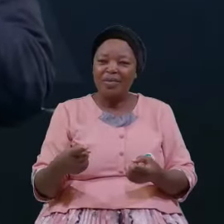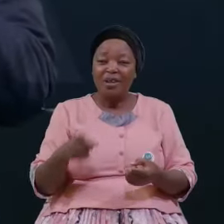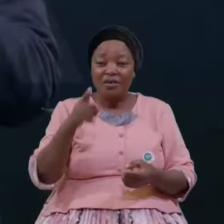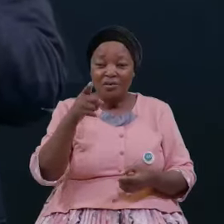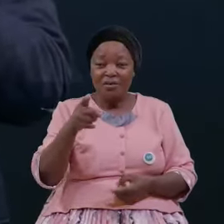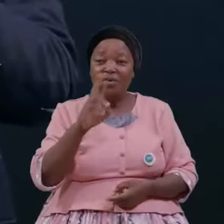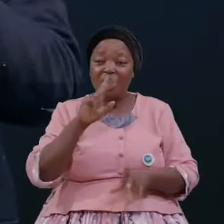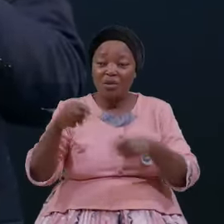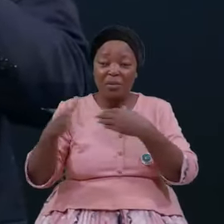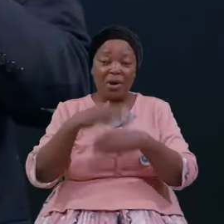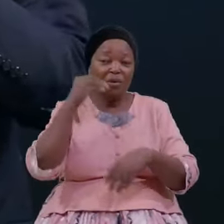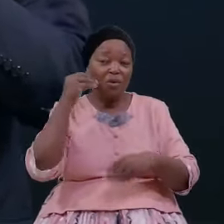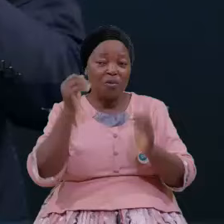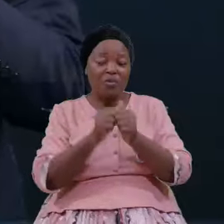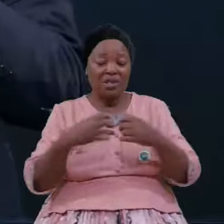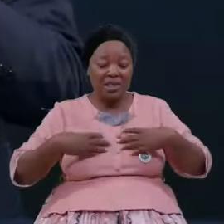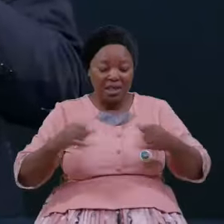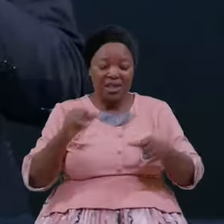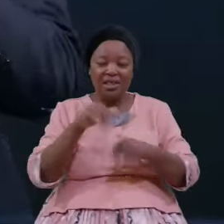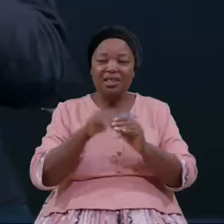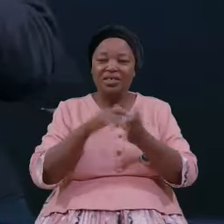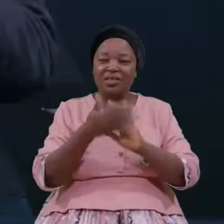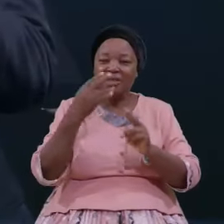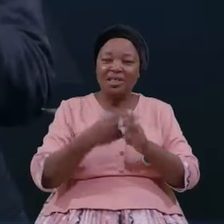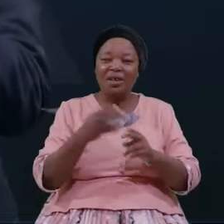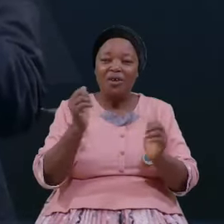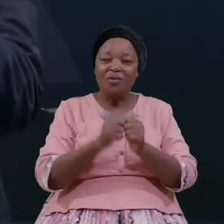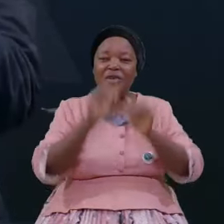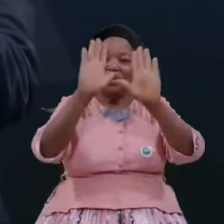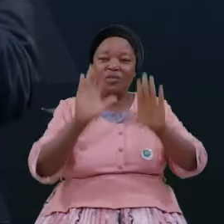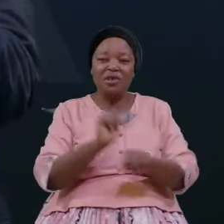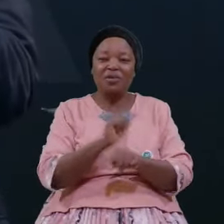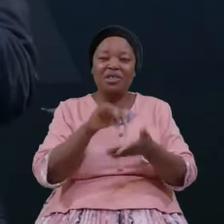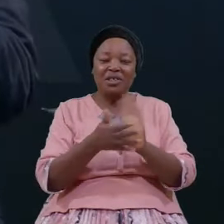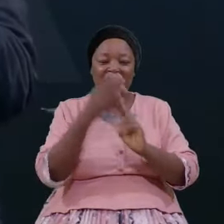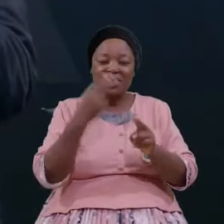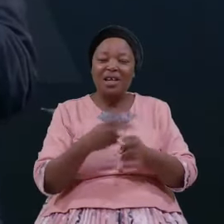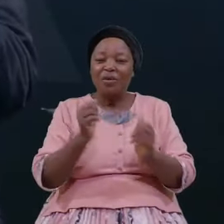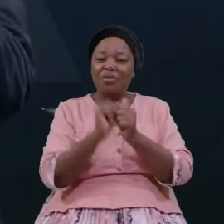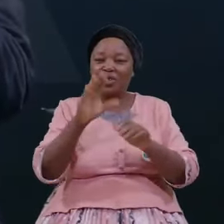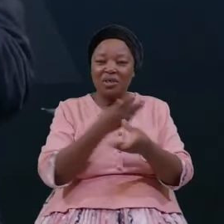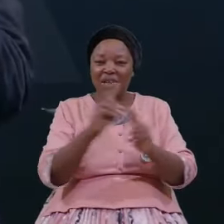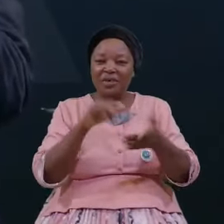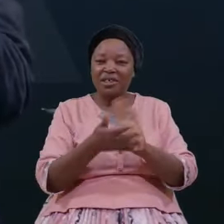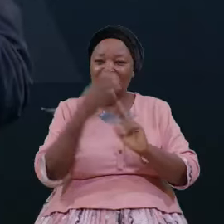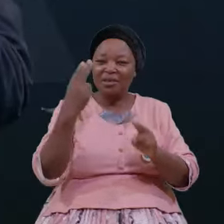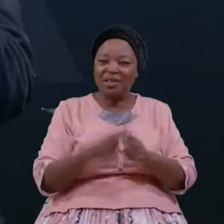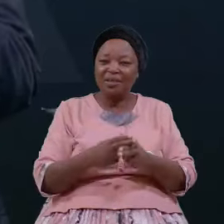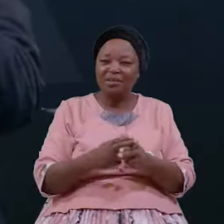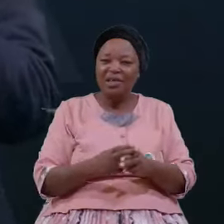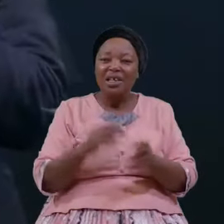with healing, with miracle. What's your deliverance? It is